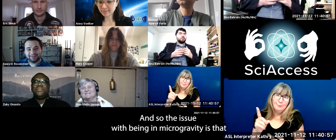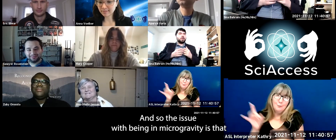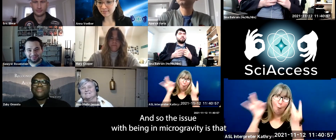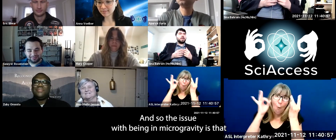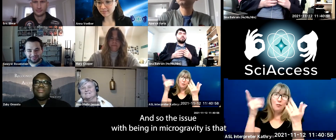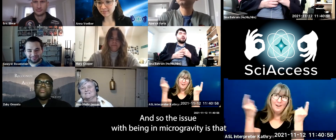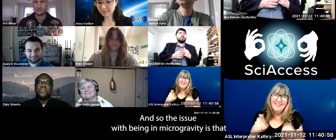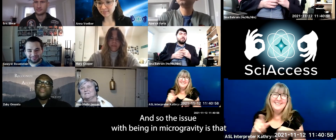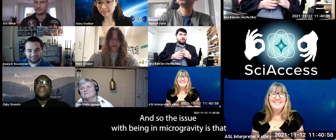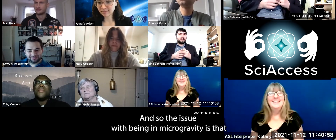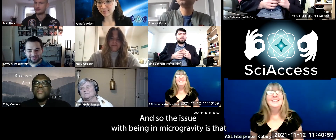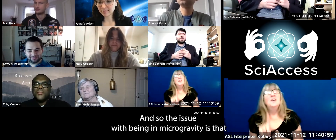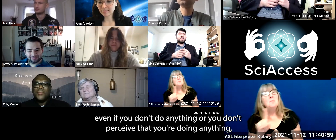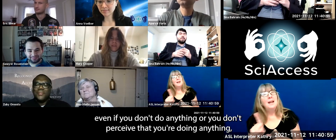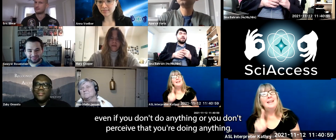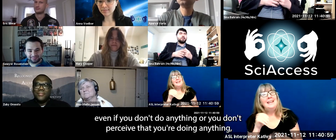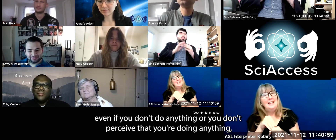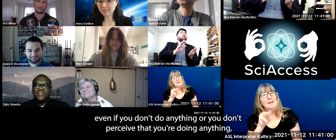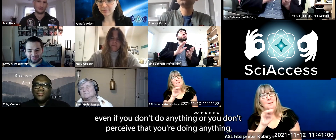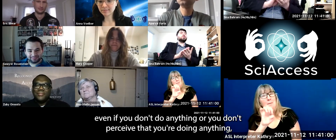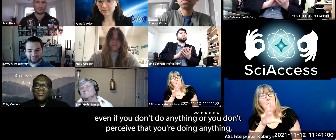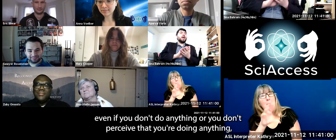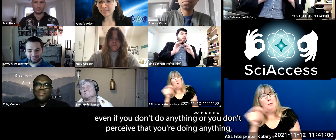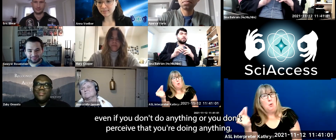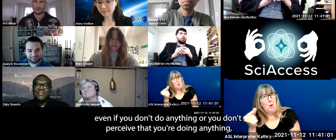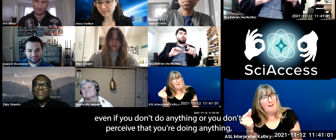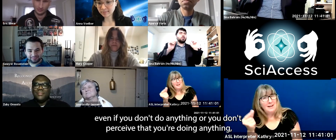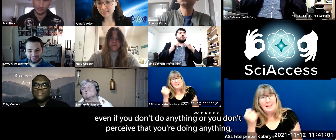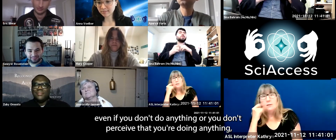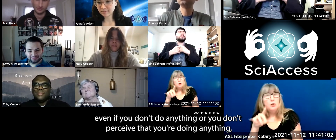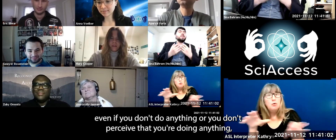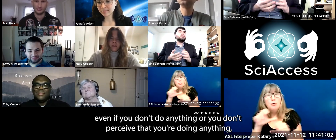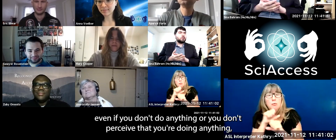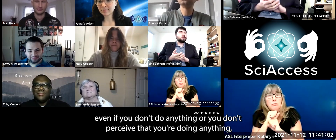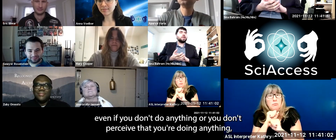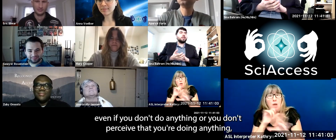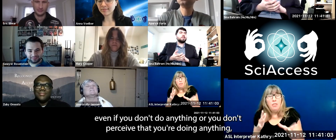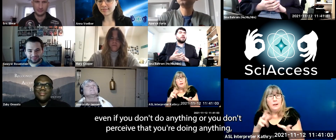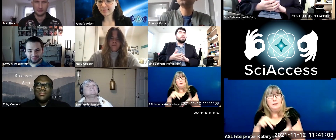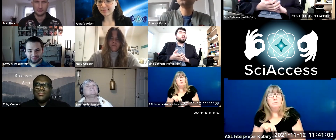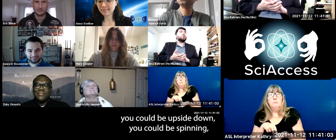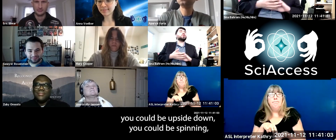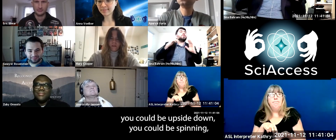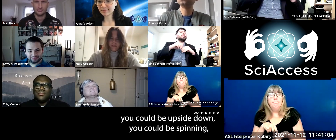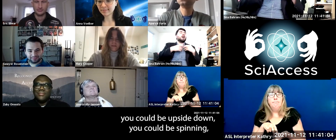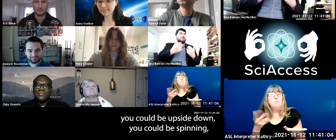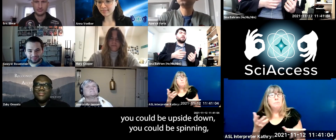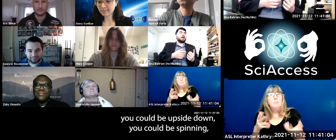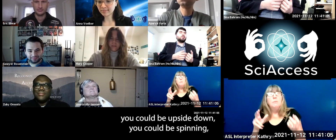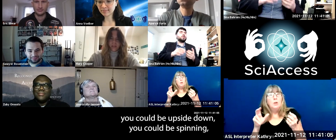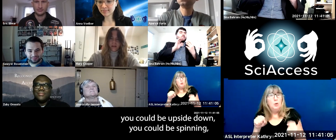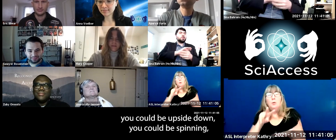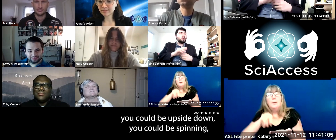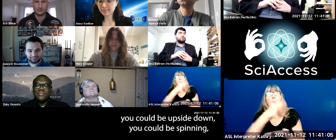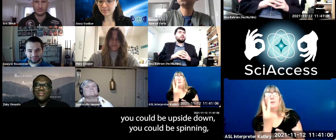issue with being in microgravity is that even if you don't do anything or you don't perceive that you're doing anything, you could be upside